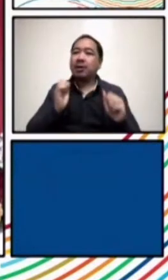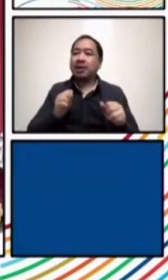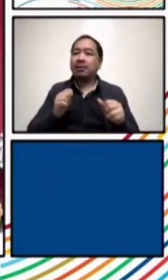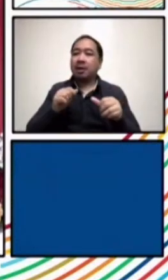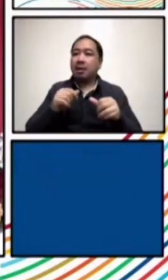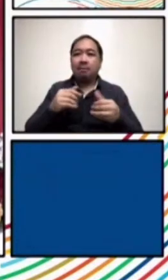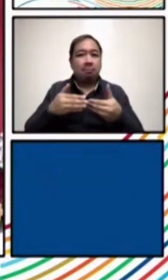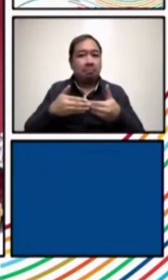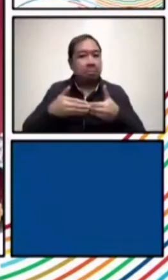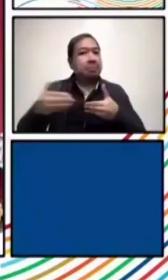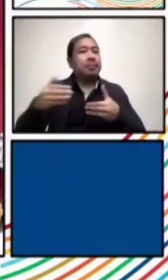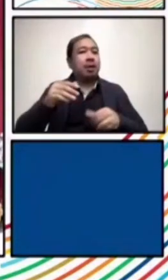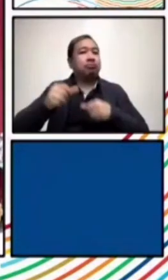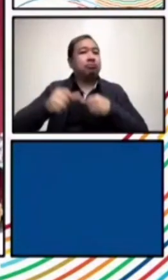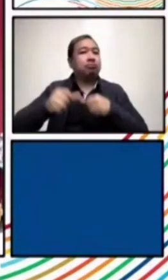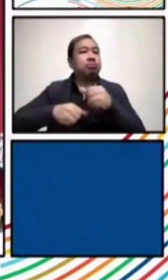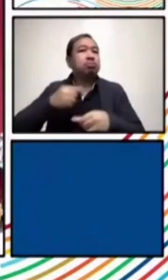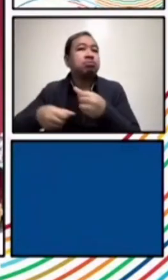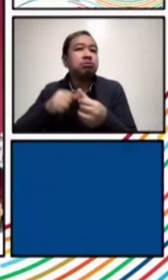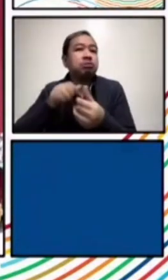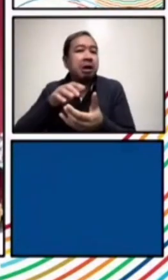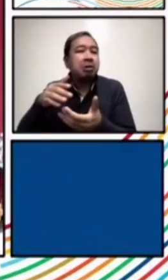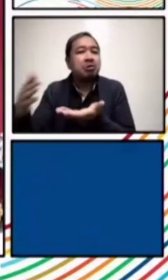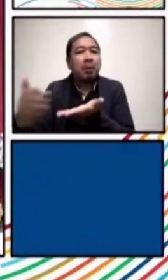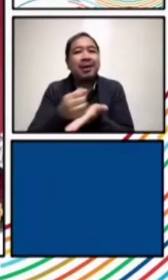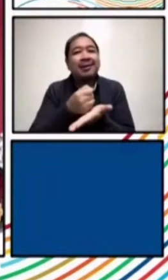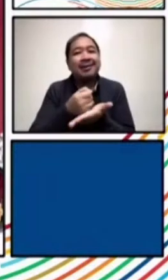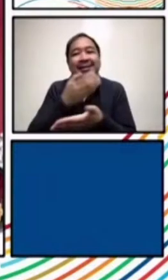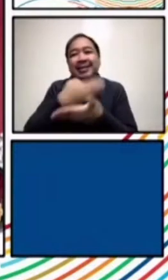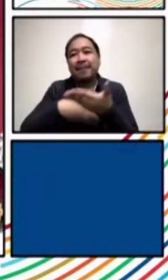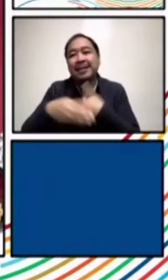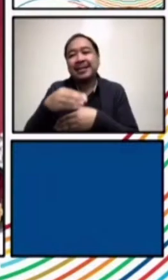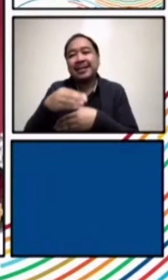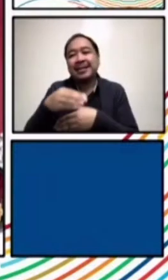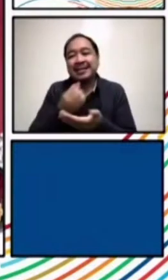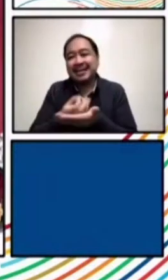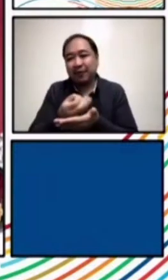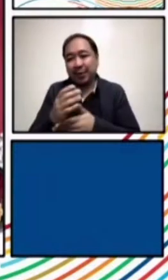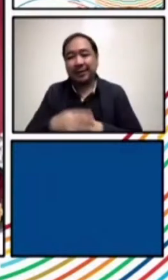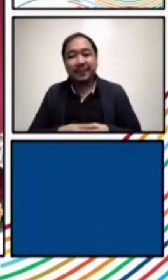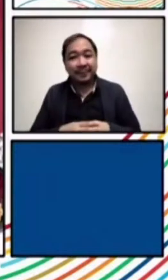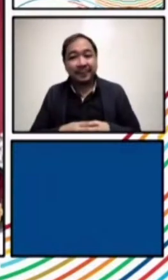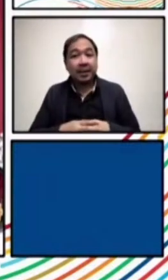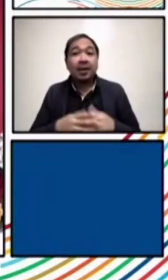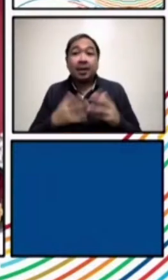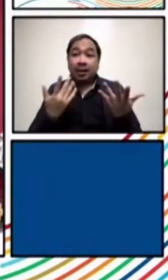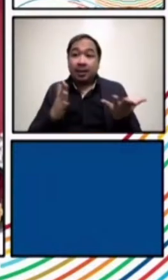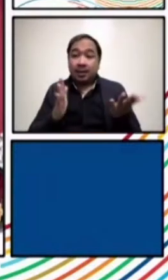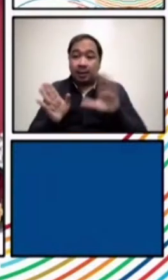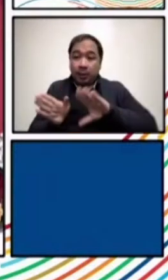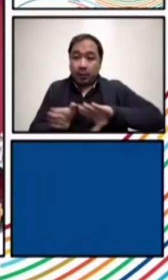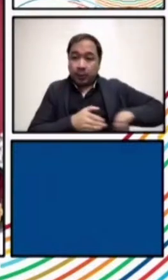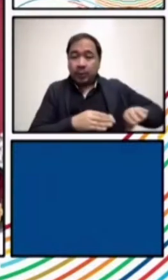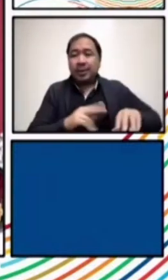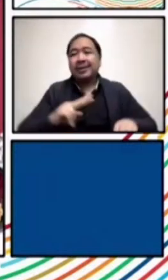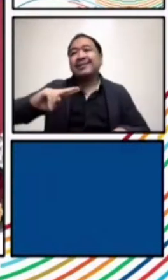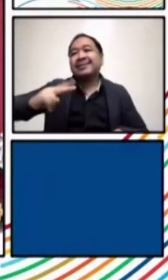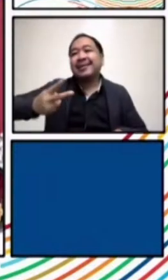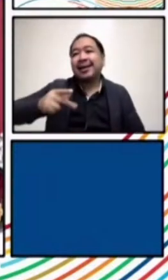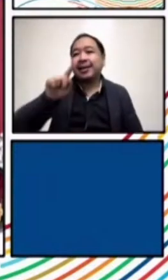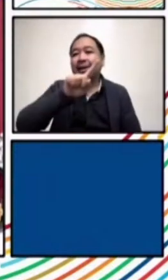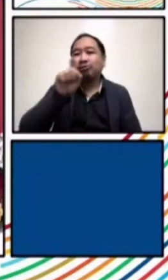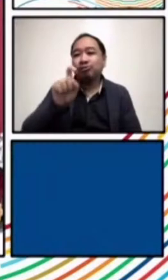disability data now allow us to move to the second round of questions um back to Mr